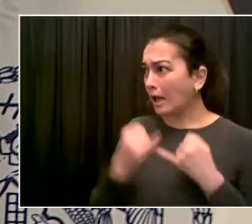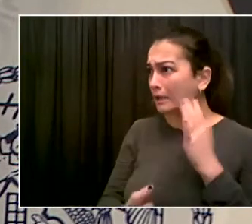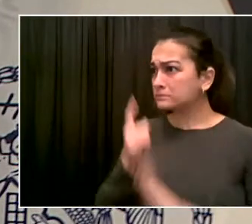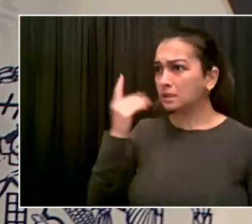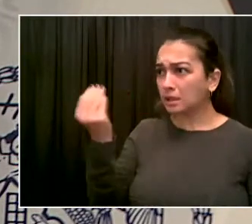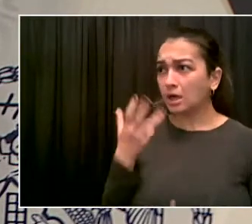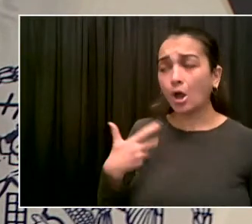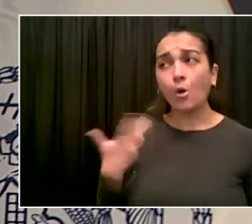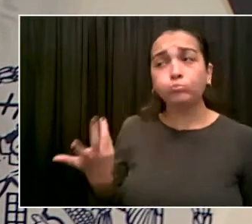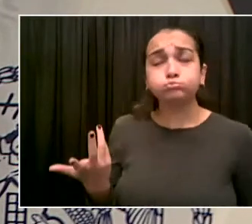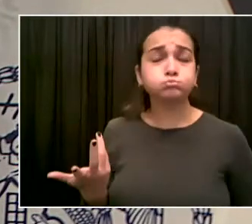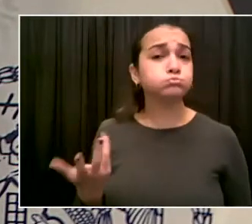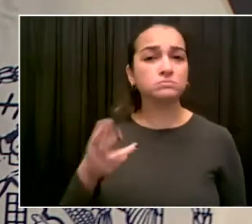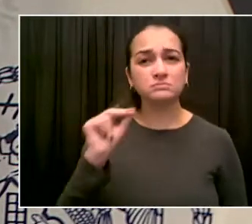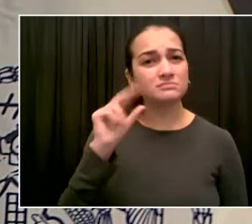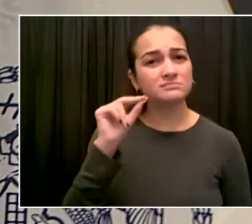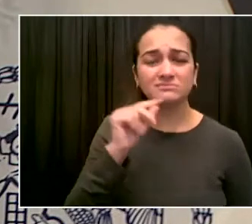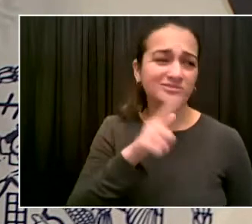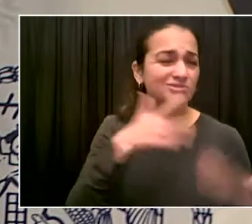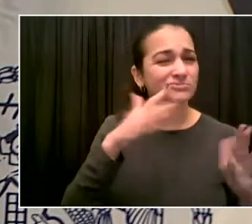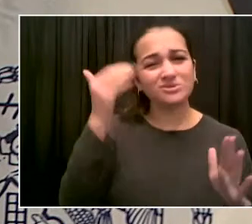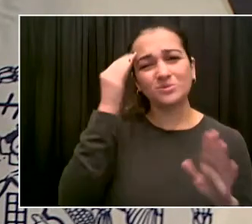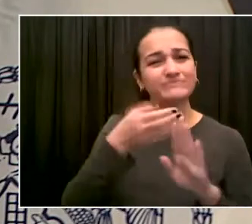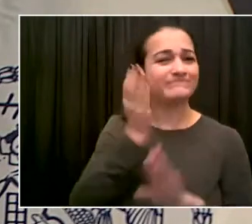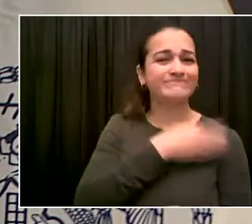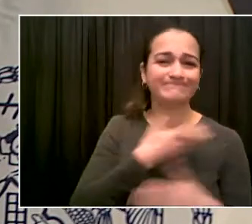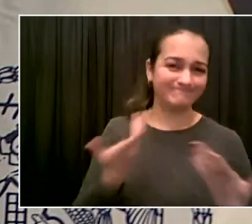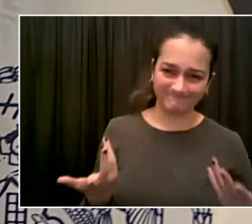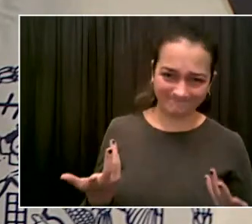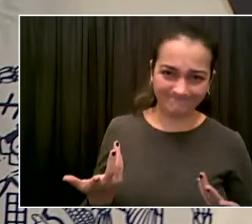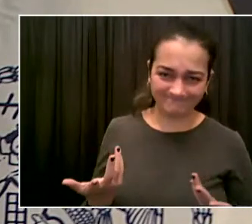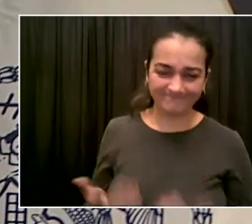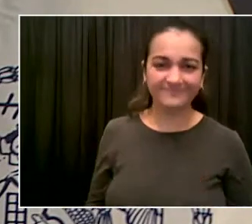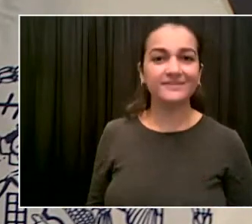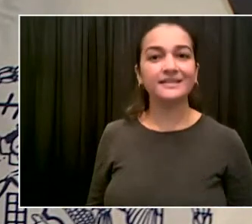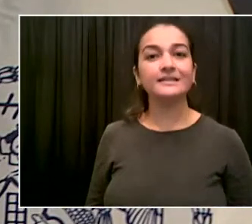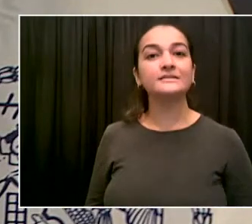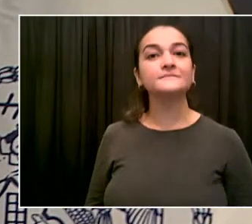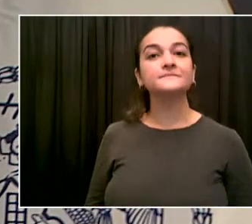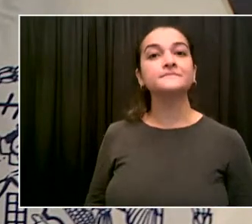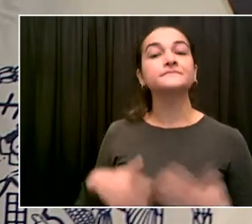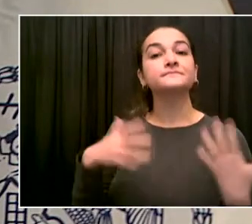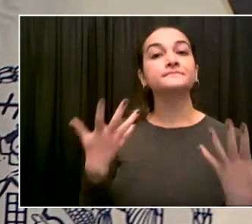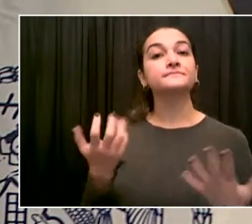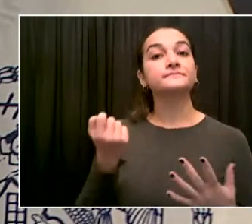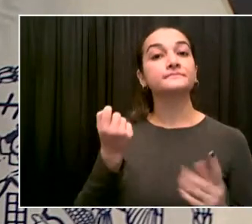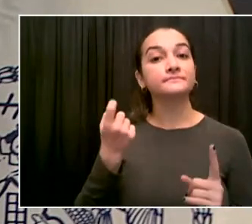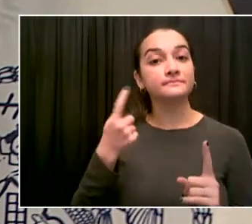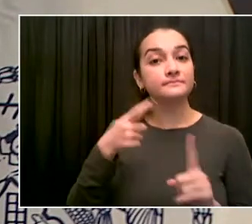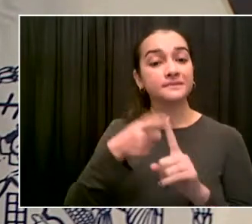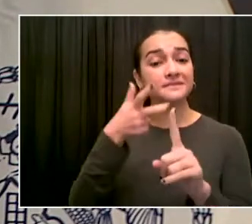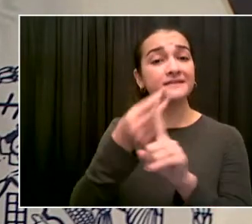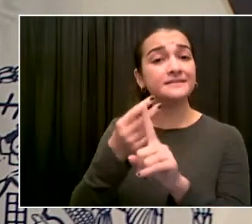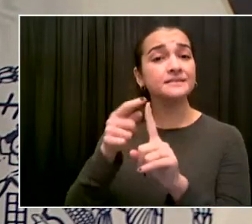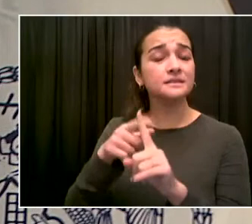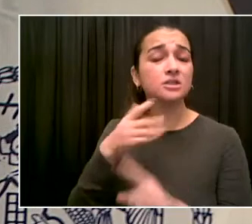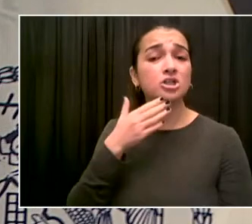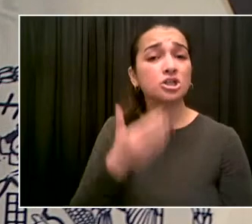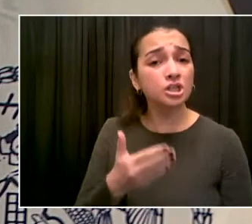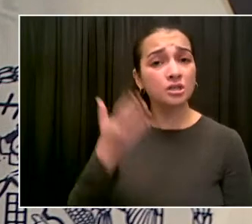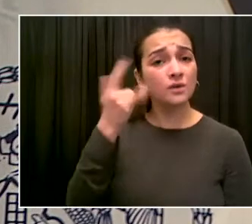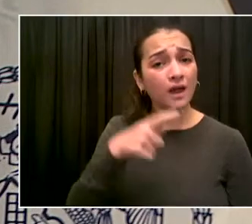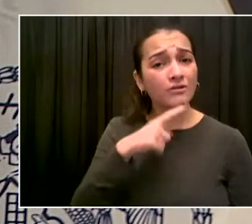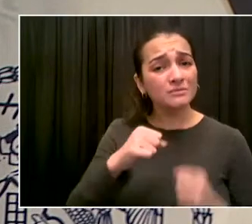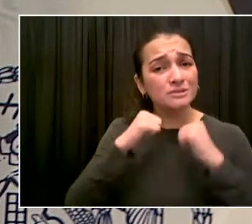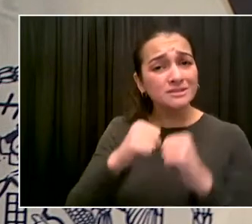vaccinated, protect their careers, doing incredible work in the most amazing agencies in the world, really.